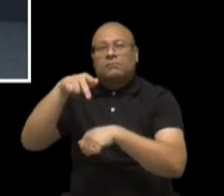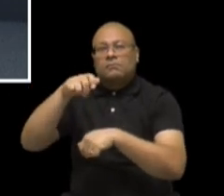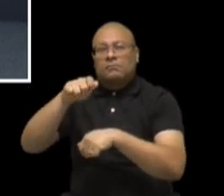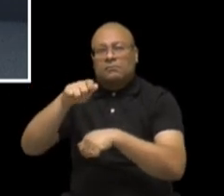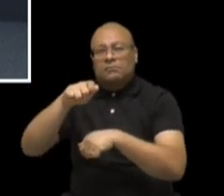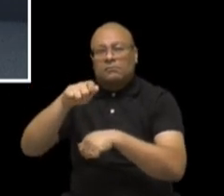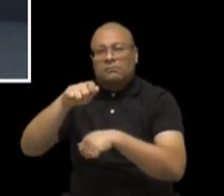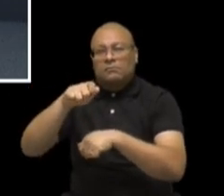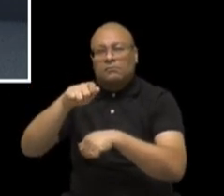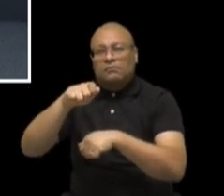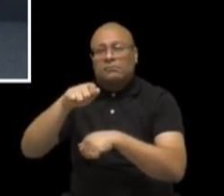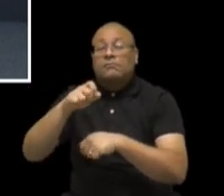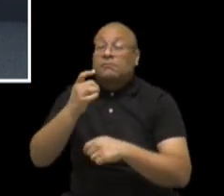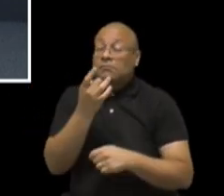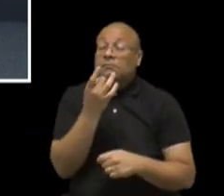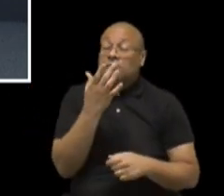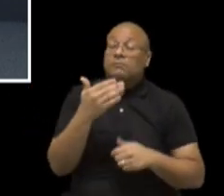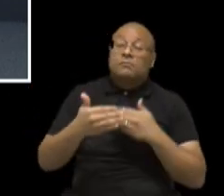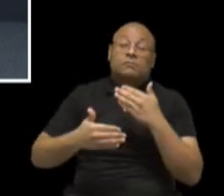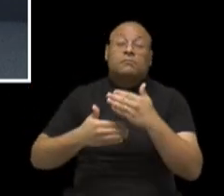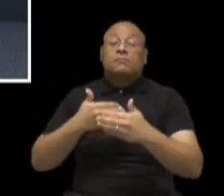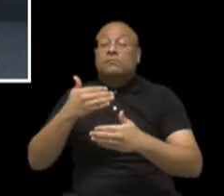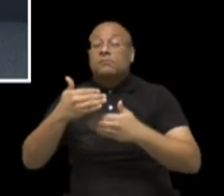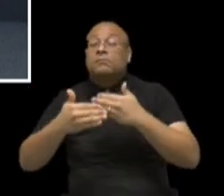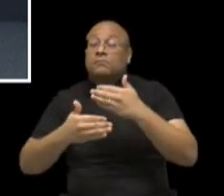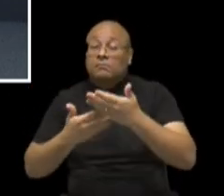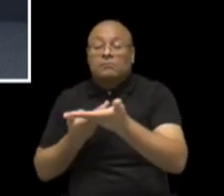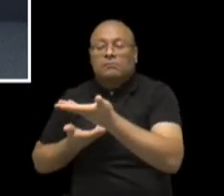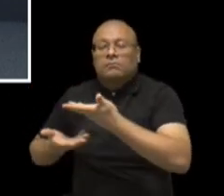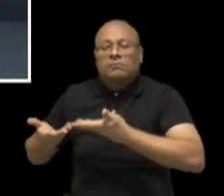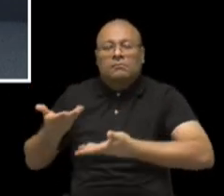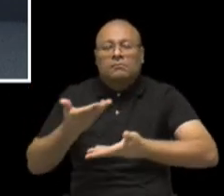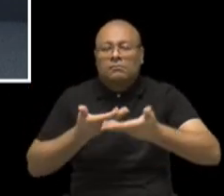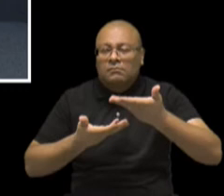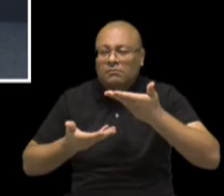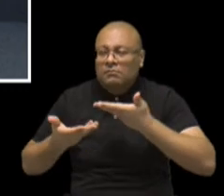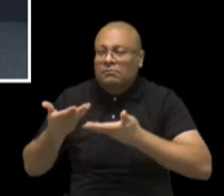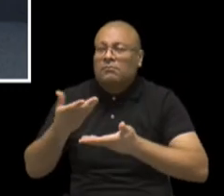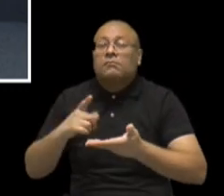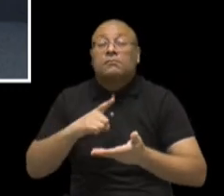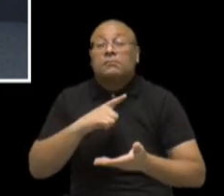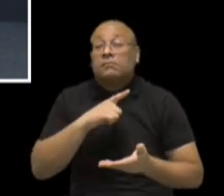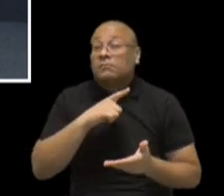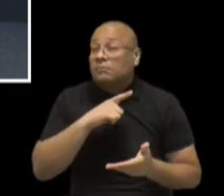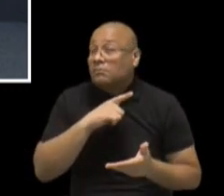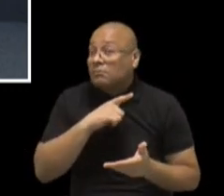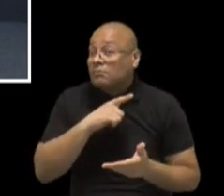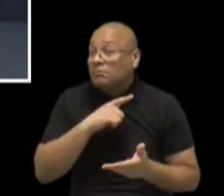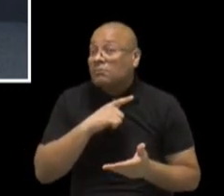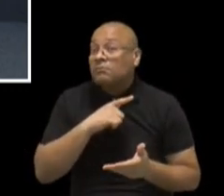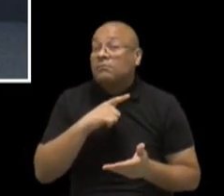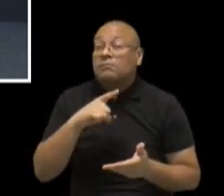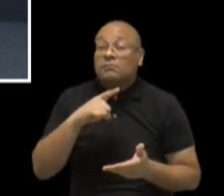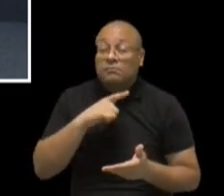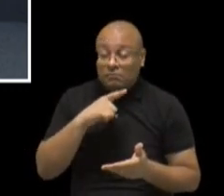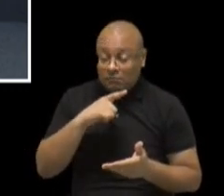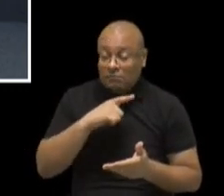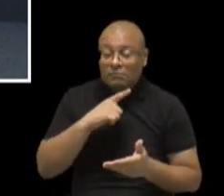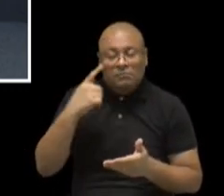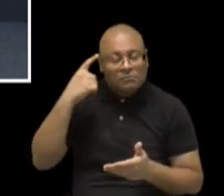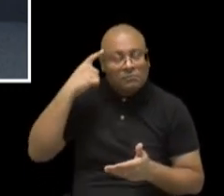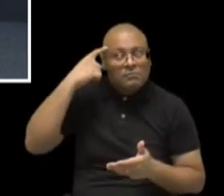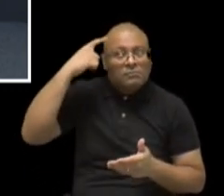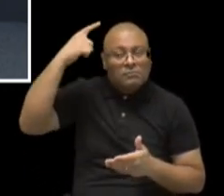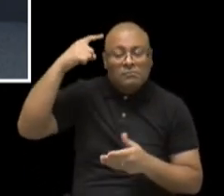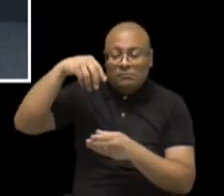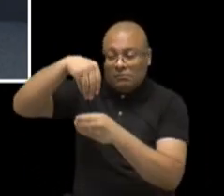Fun fact from this collaboration is that the print that it's inside on the